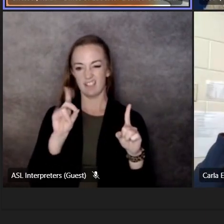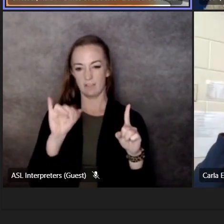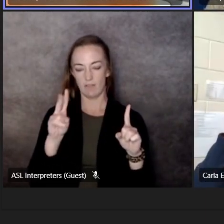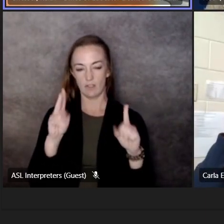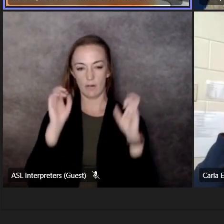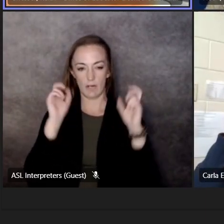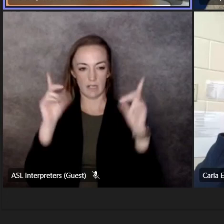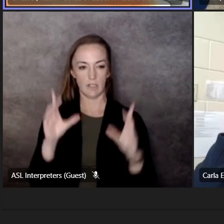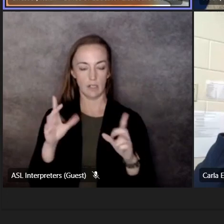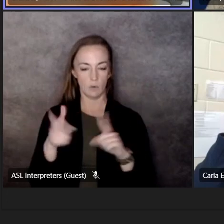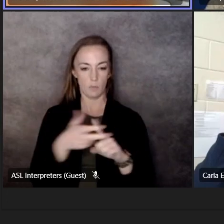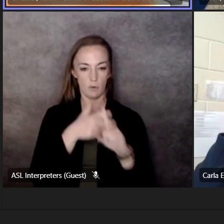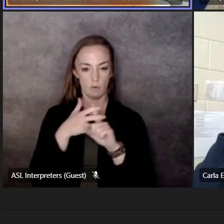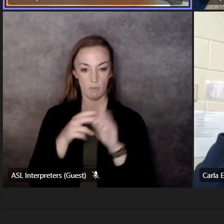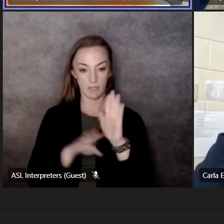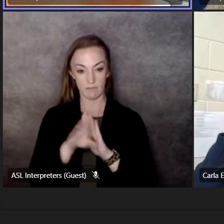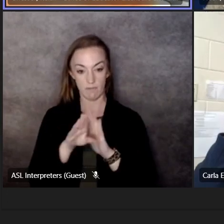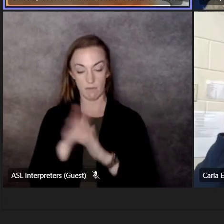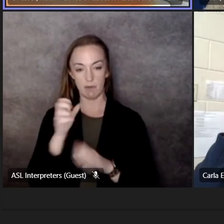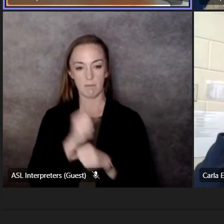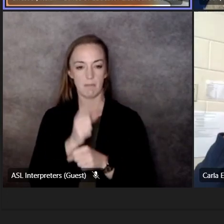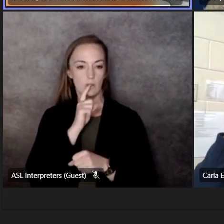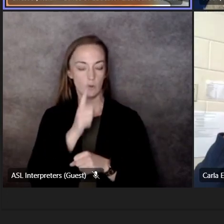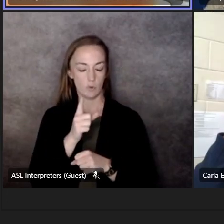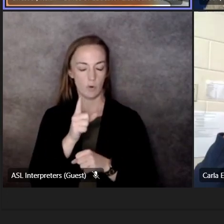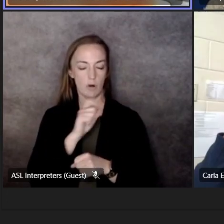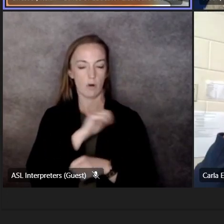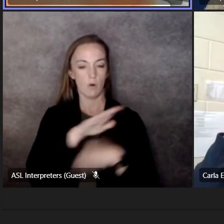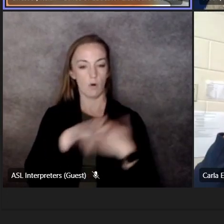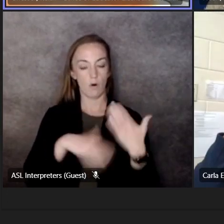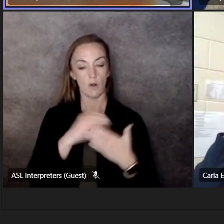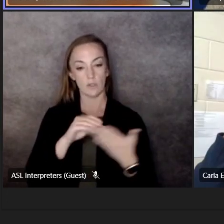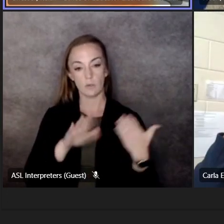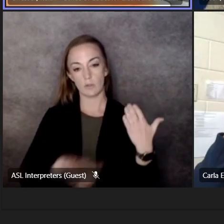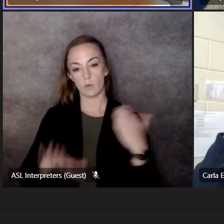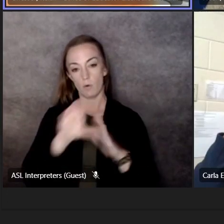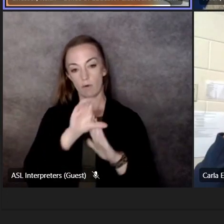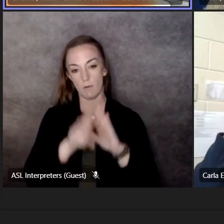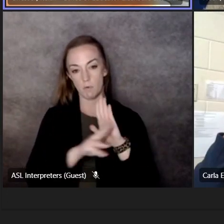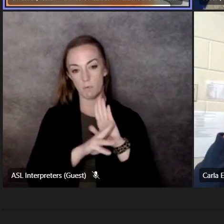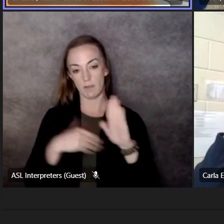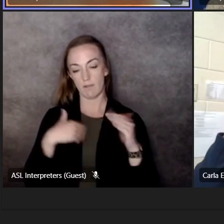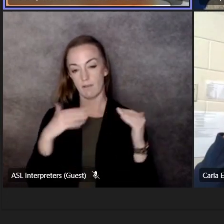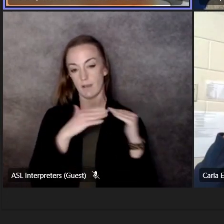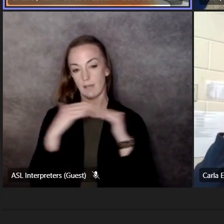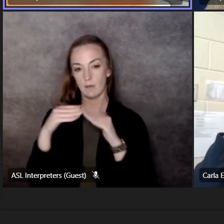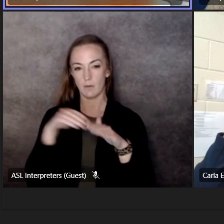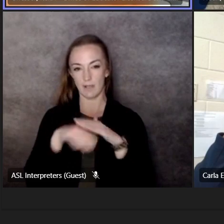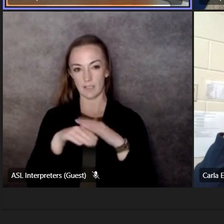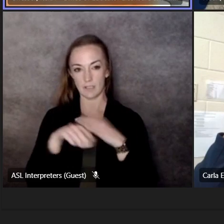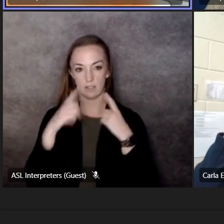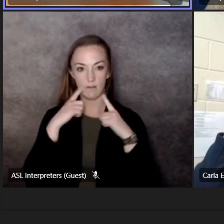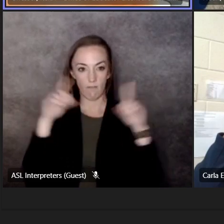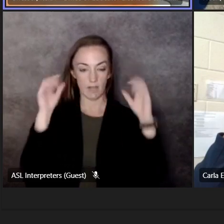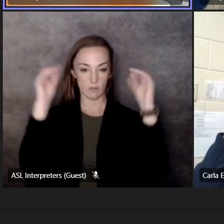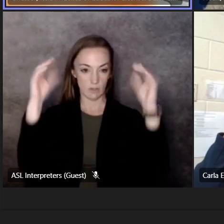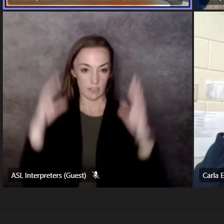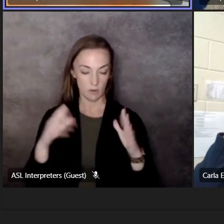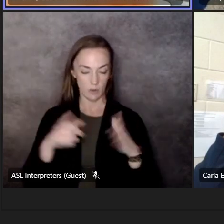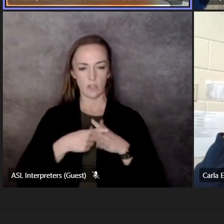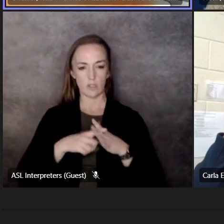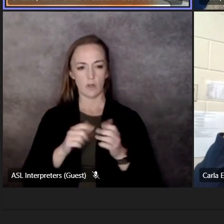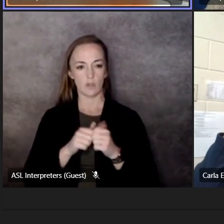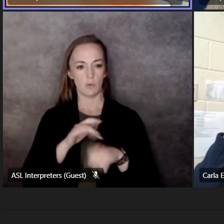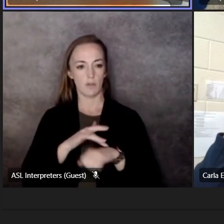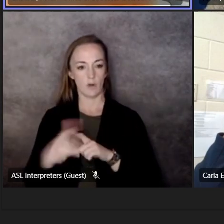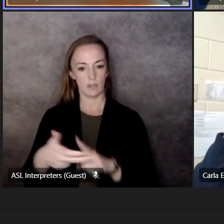to ensure that all students across the Commonwealth have equitable access to effective educators, and it starts with early recruitment and